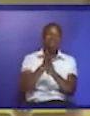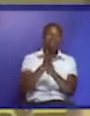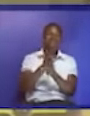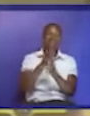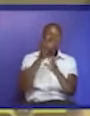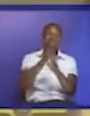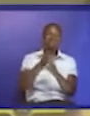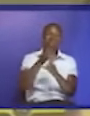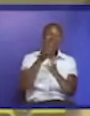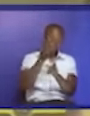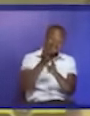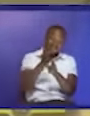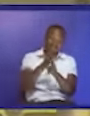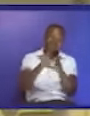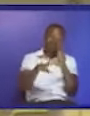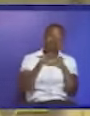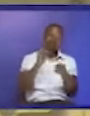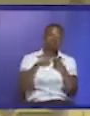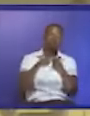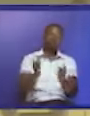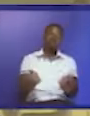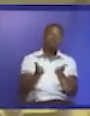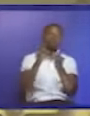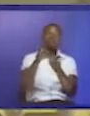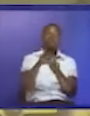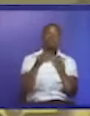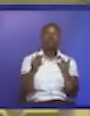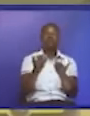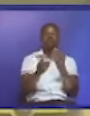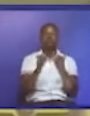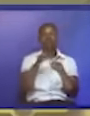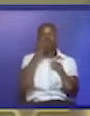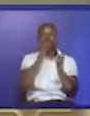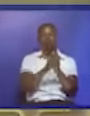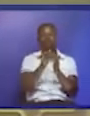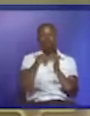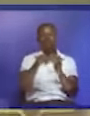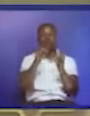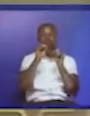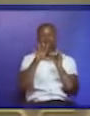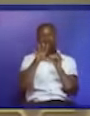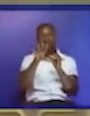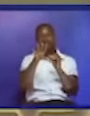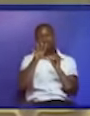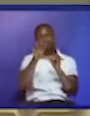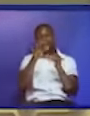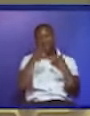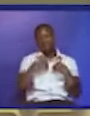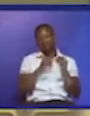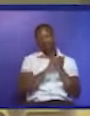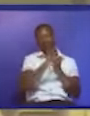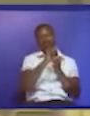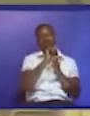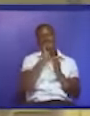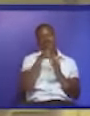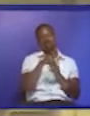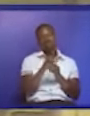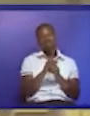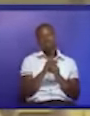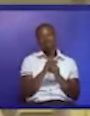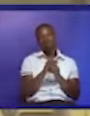you. You must ensure that the light you have is true light. But if and when it is true light,